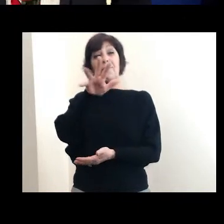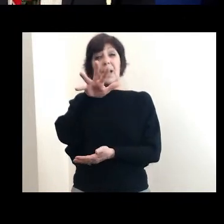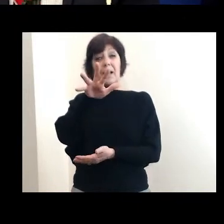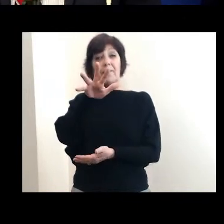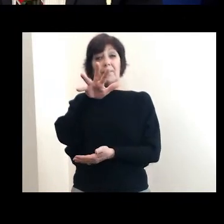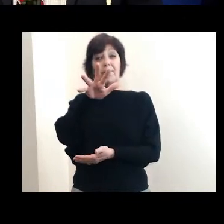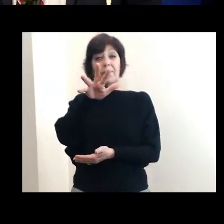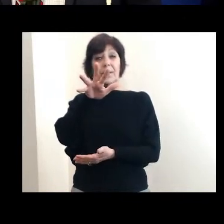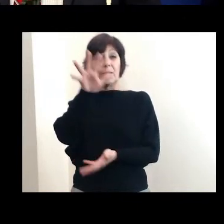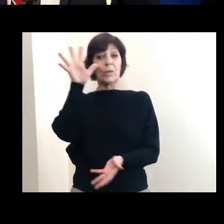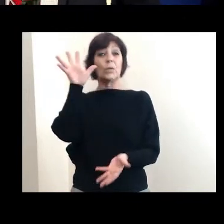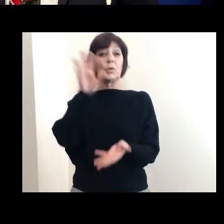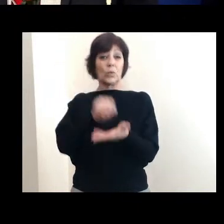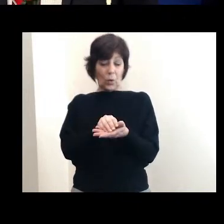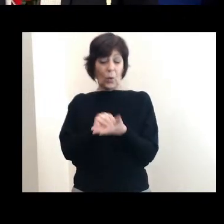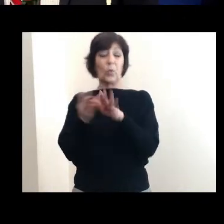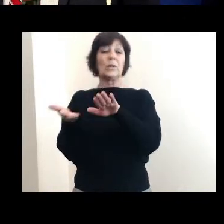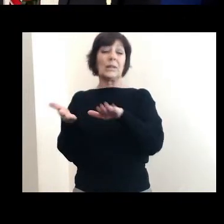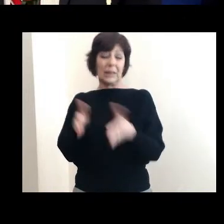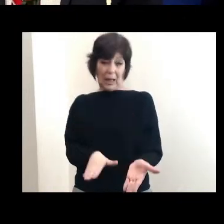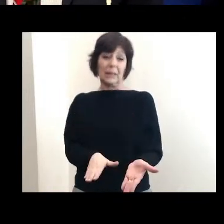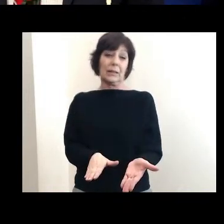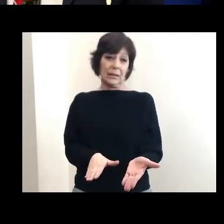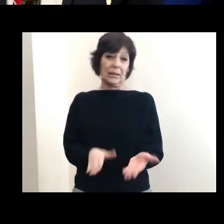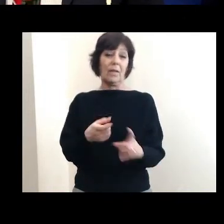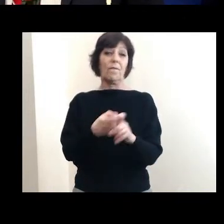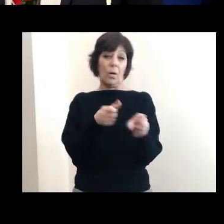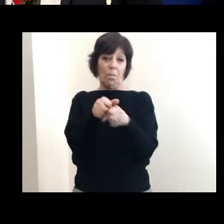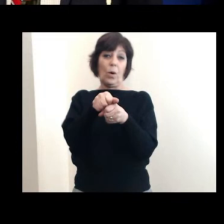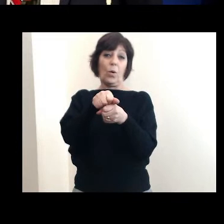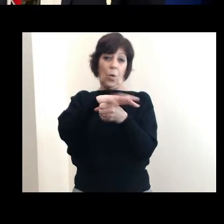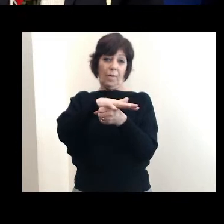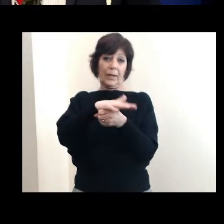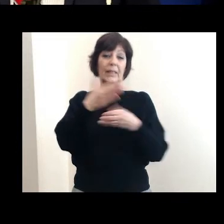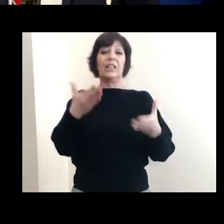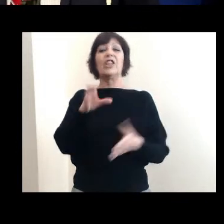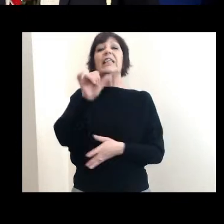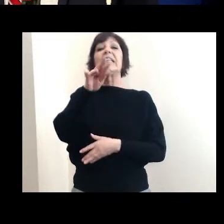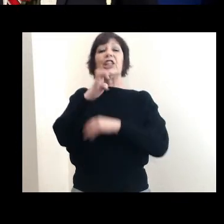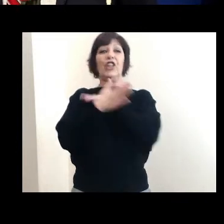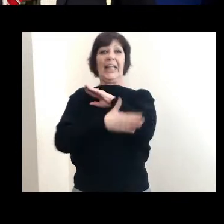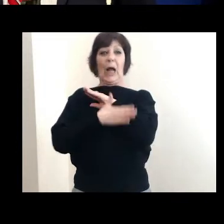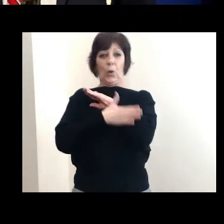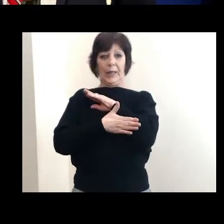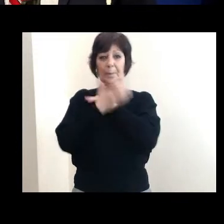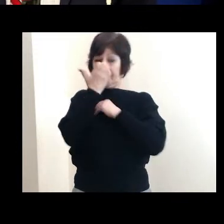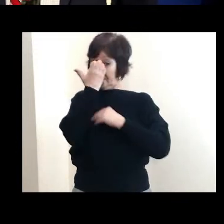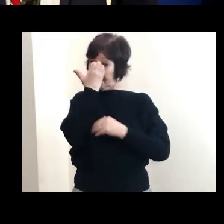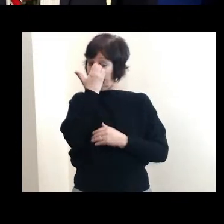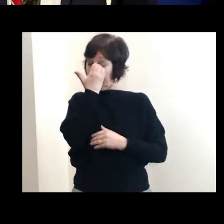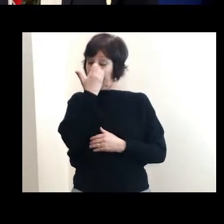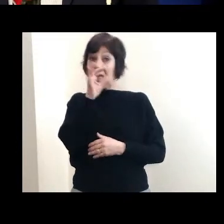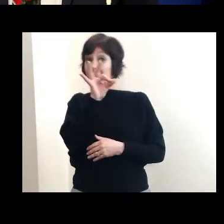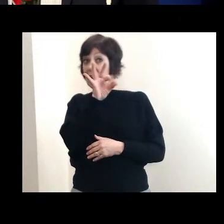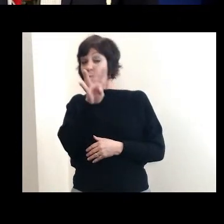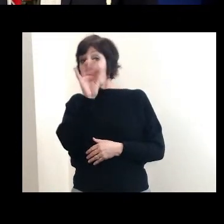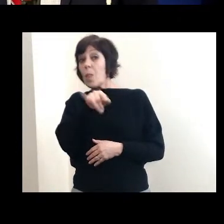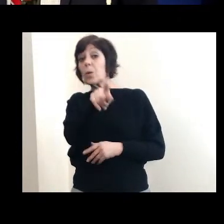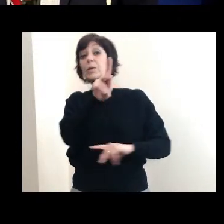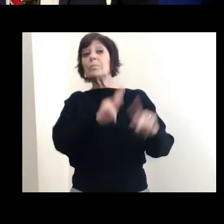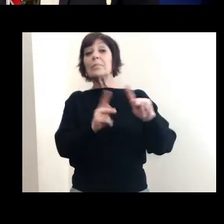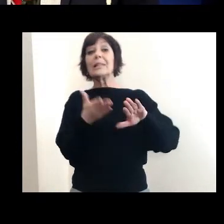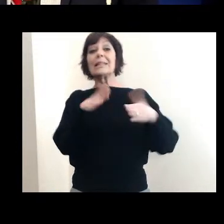1,635 total deaths as a result of COVID-19 in Erie County. And 94 of those individuals had died